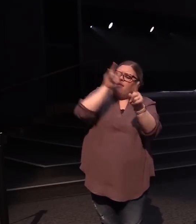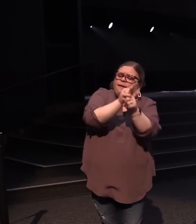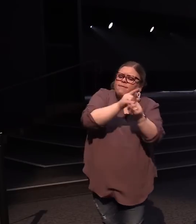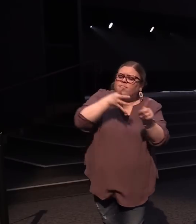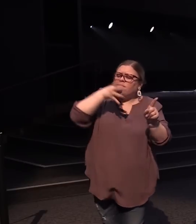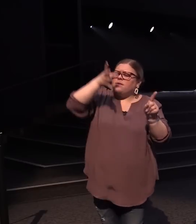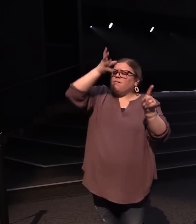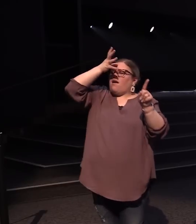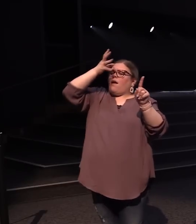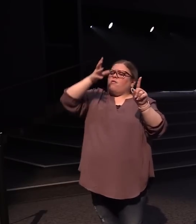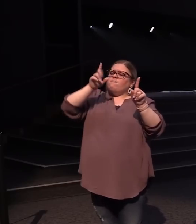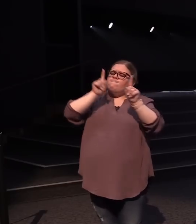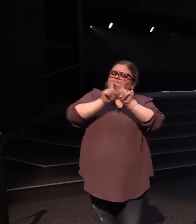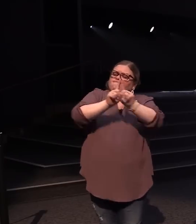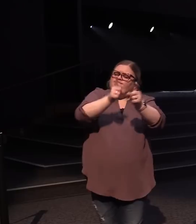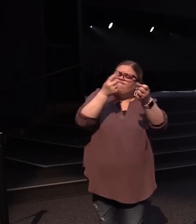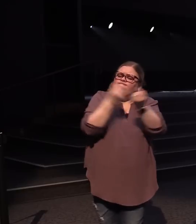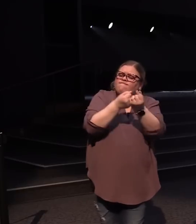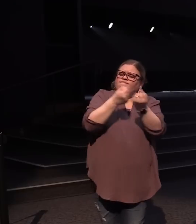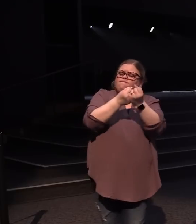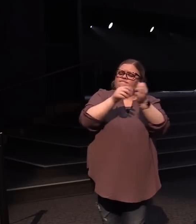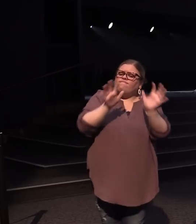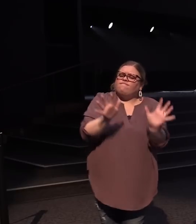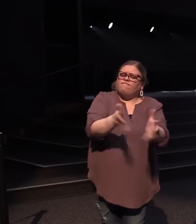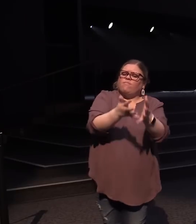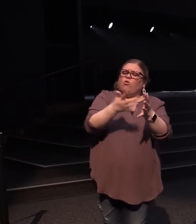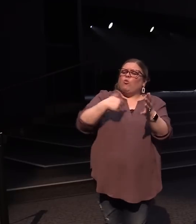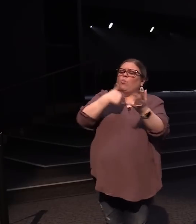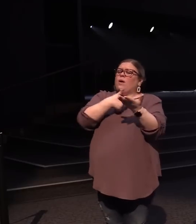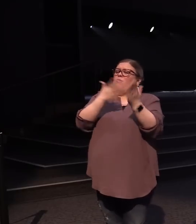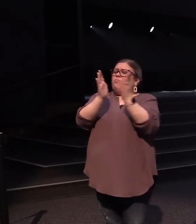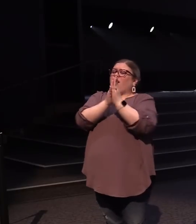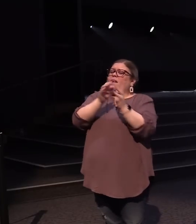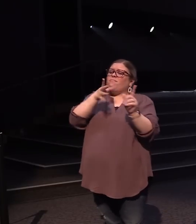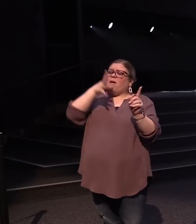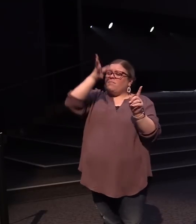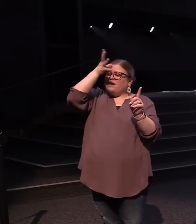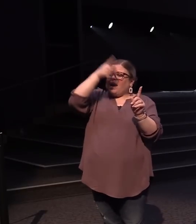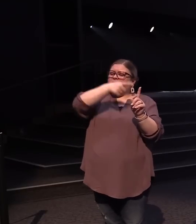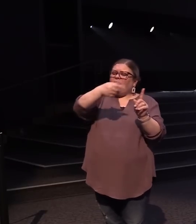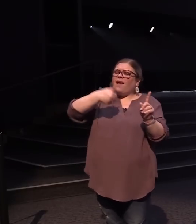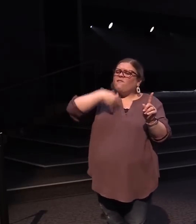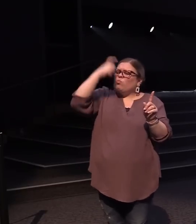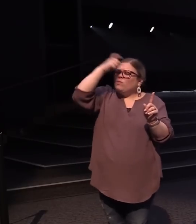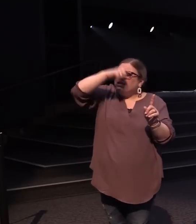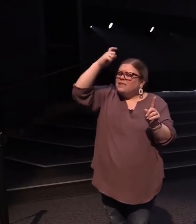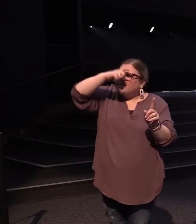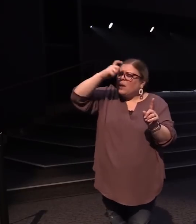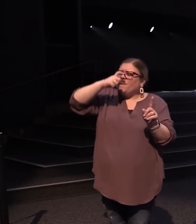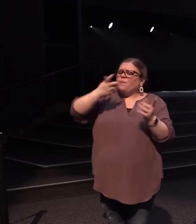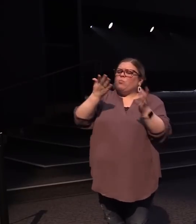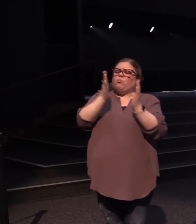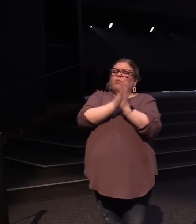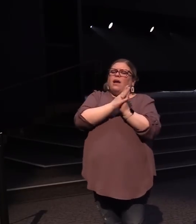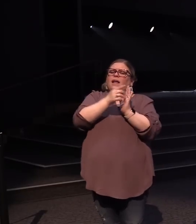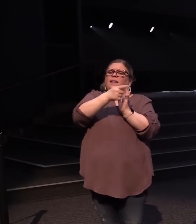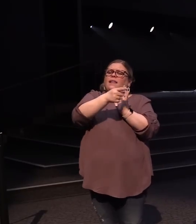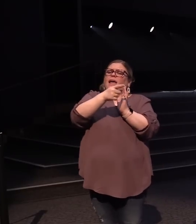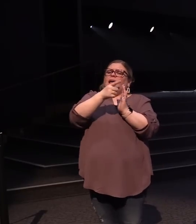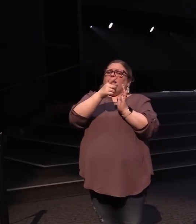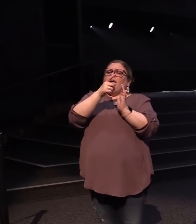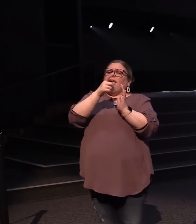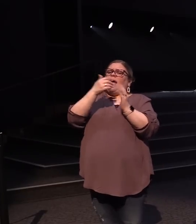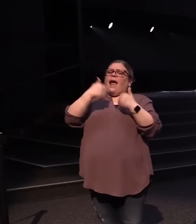them, to walk alongside them. Lord, we pray for wisdom over these parents. We pray that the wisdom that